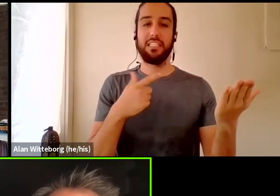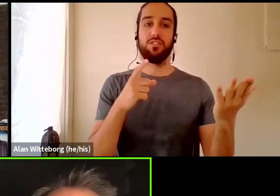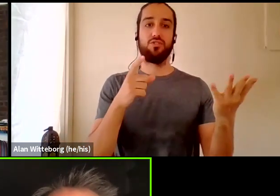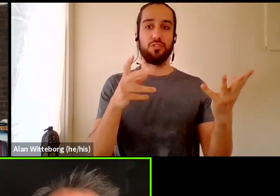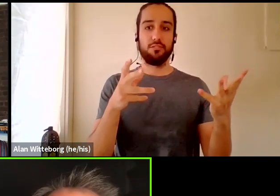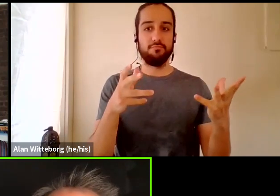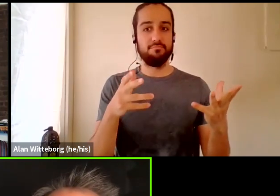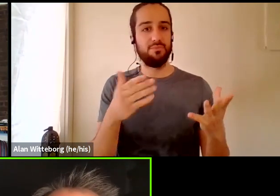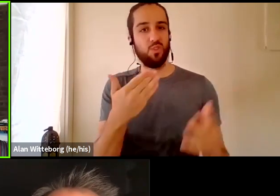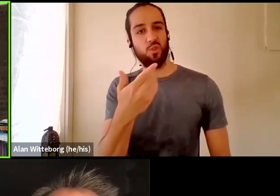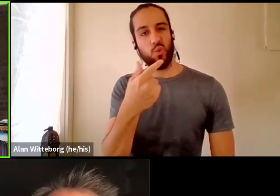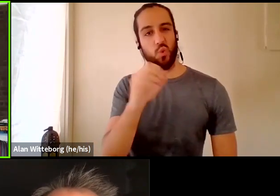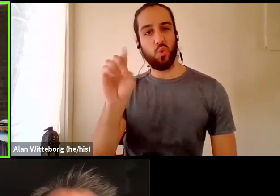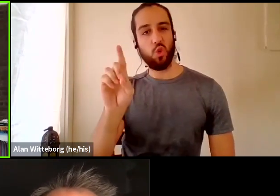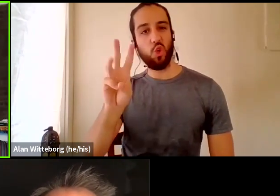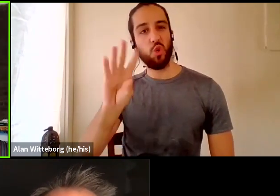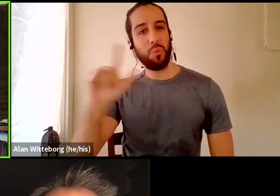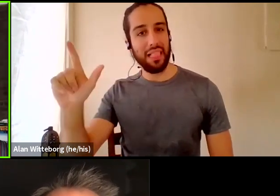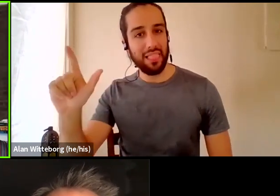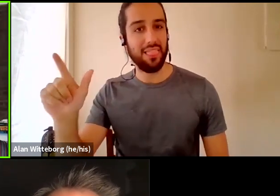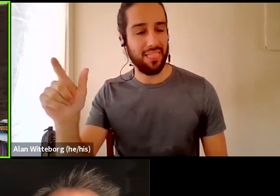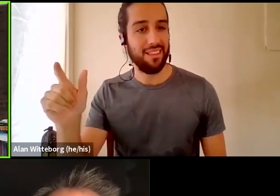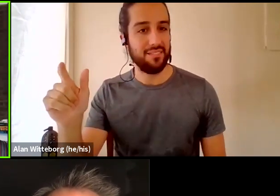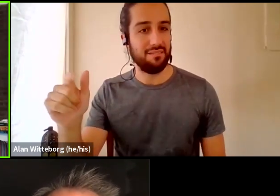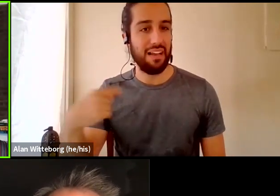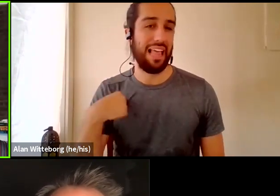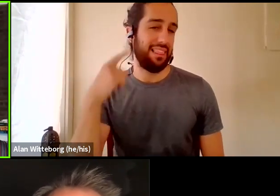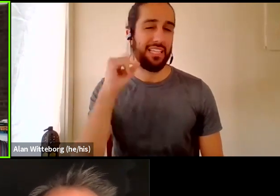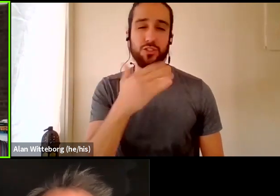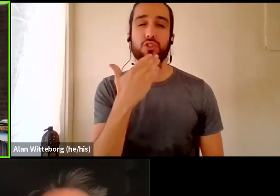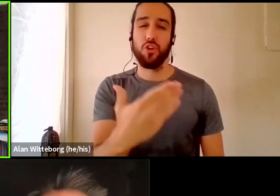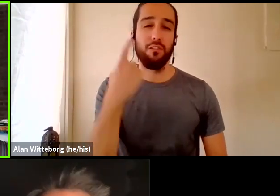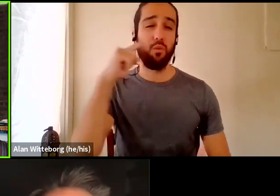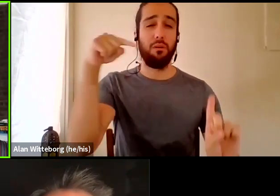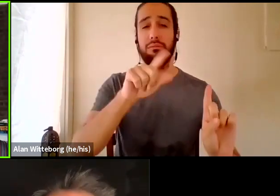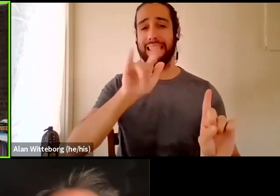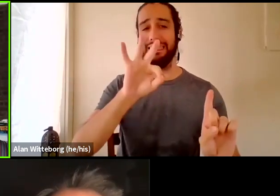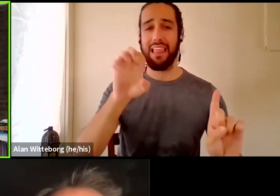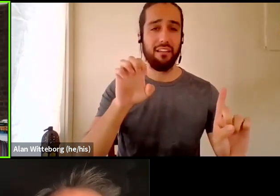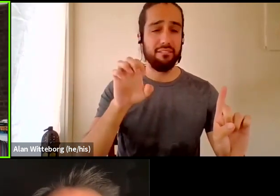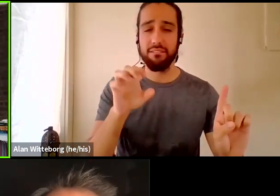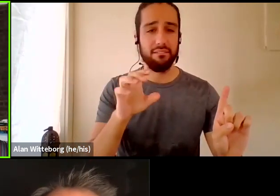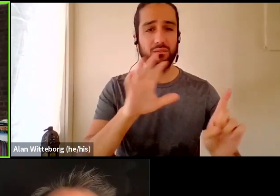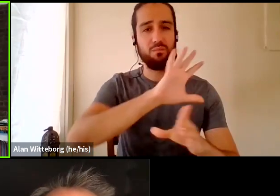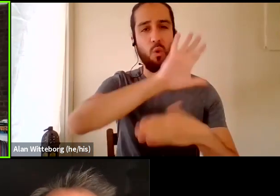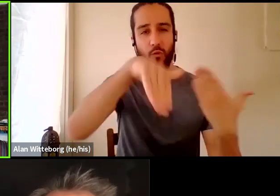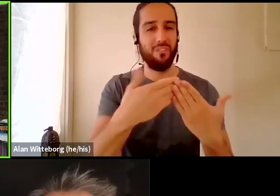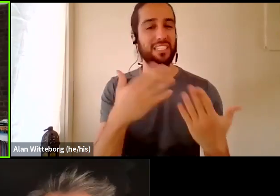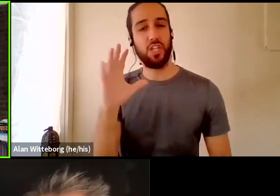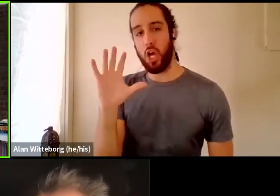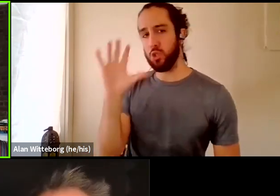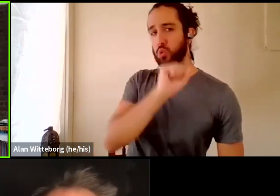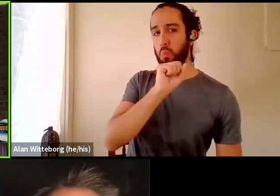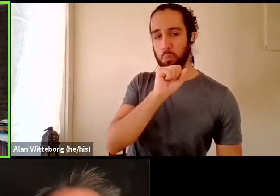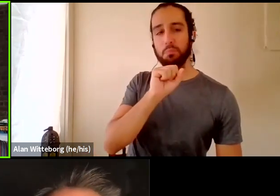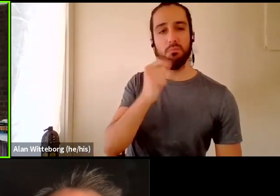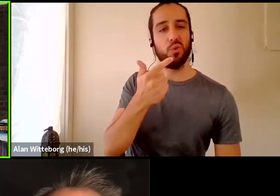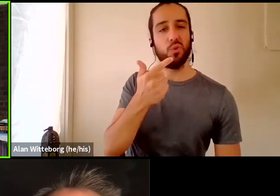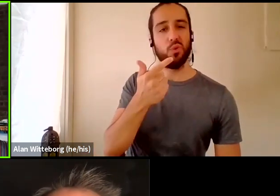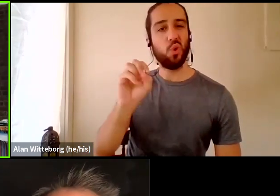space, is like hearing, I mean, I just think it's a good life one overall, is assume goodwill. You know, I just think it's